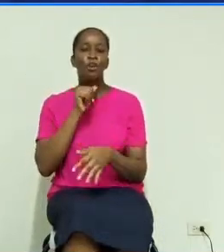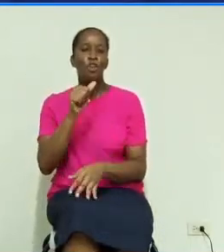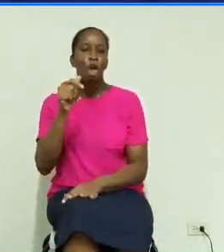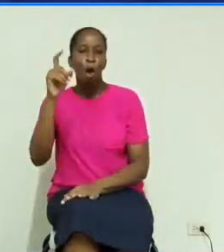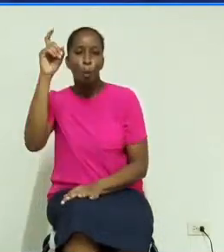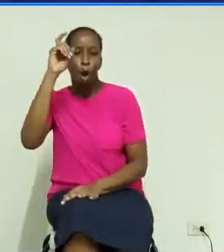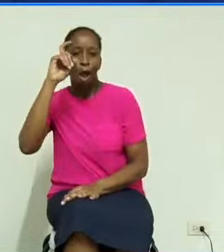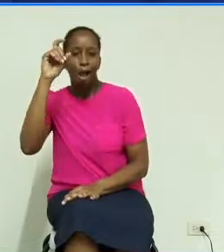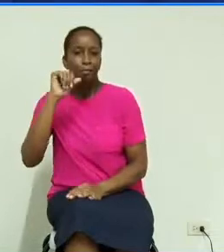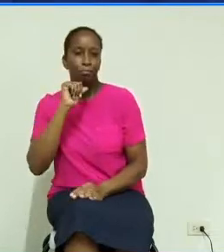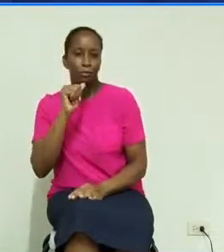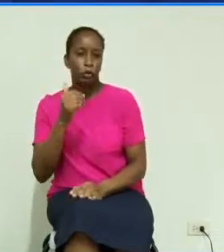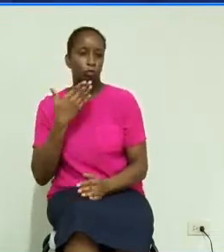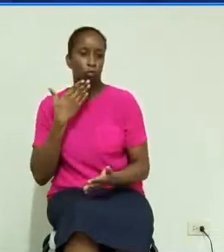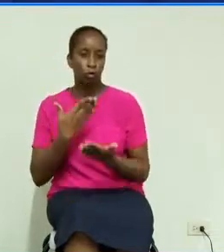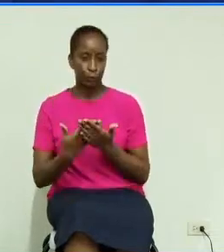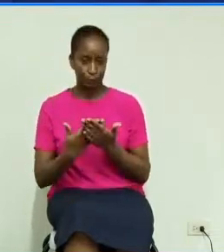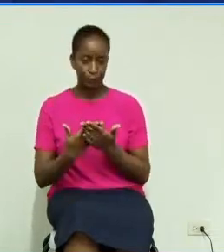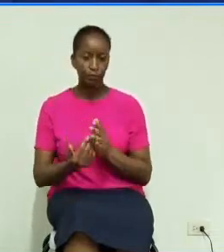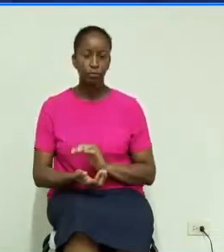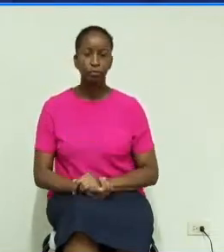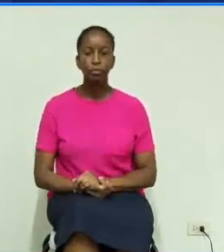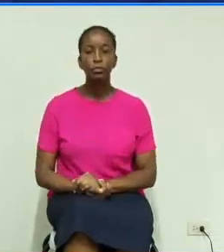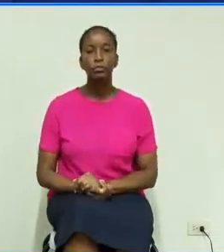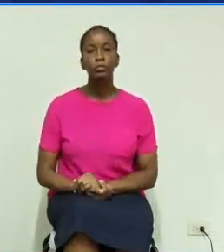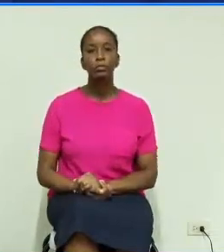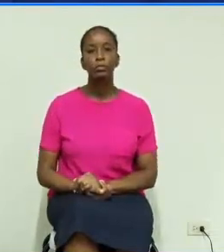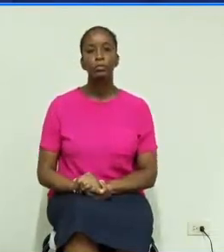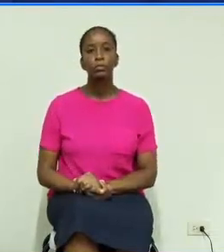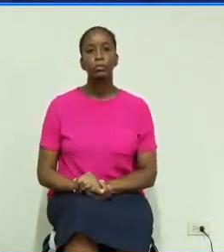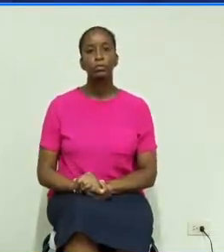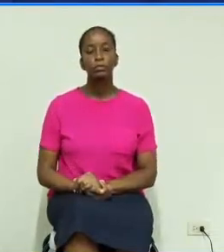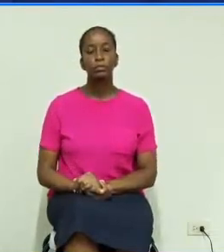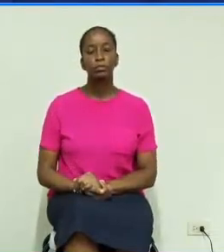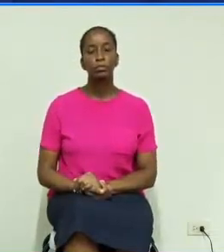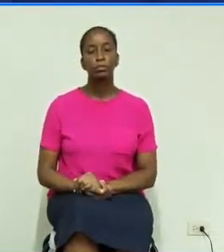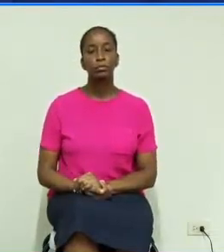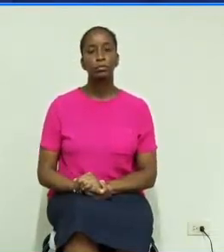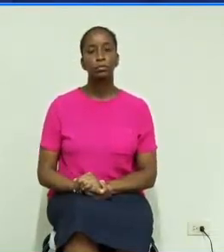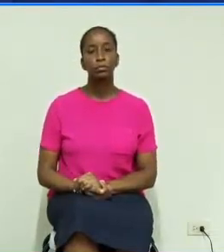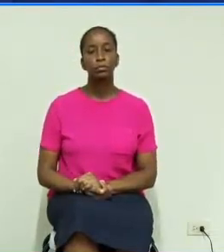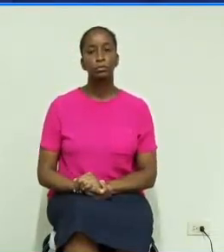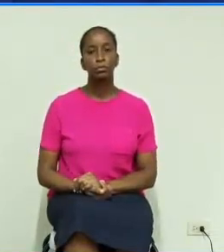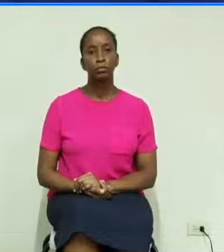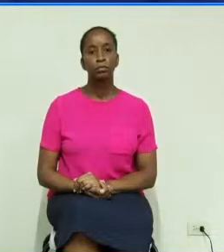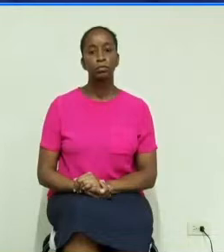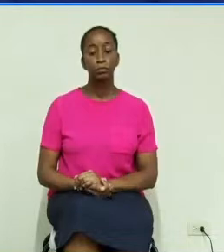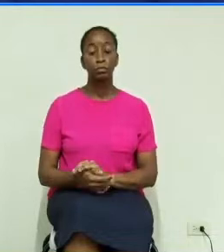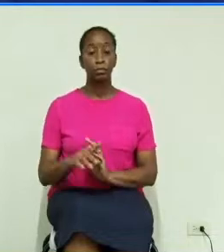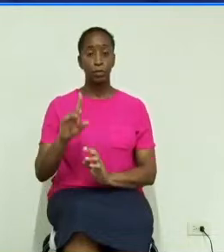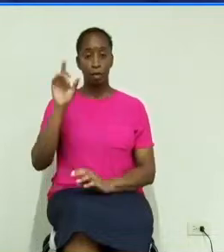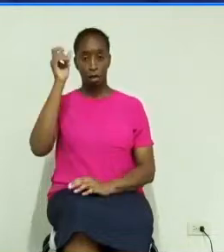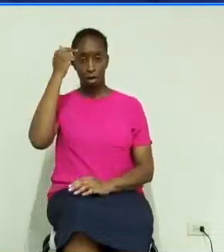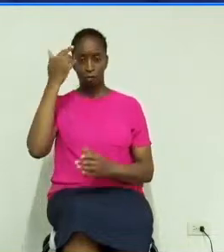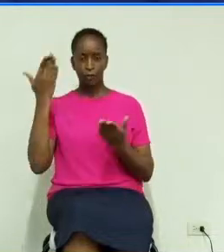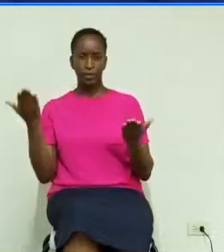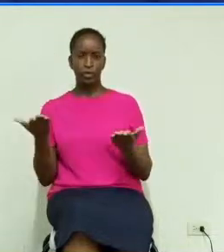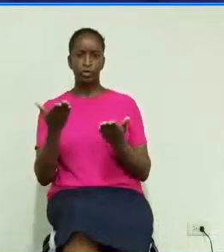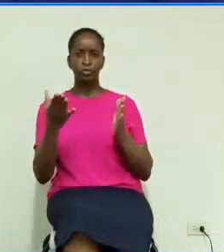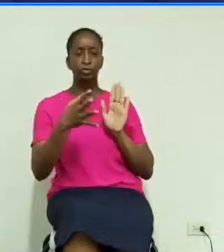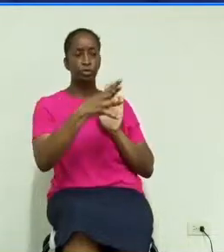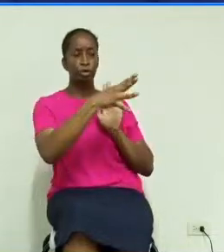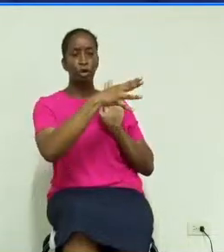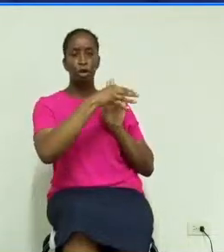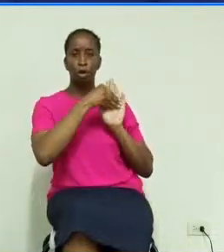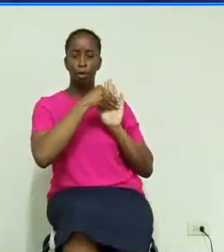or performing its role. Now, this is a function of Westminster, the Westminster model, right? The way that it is structured, it can be